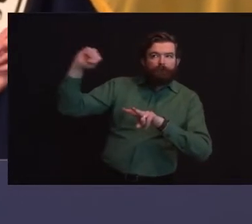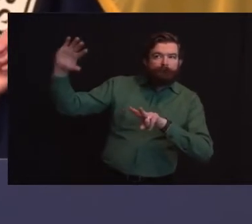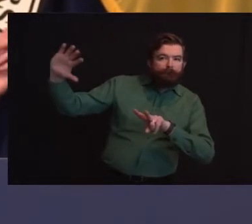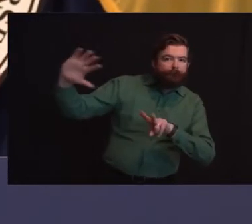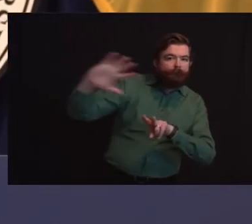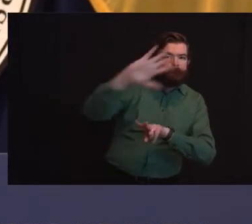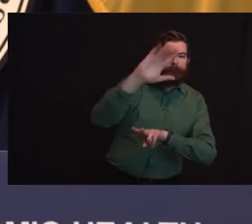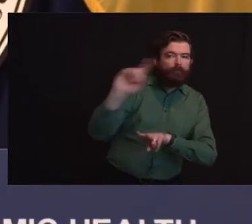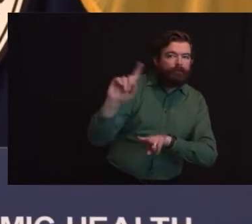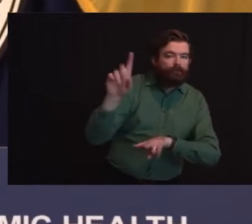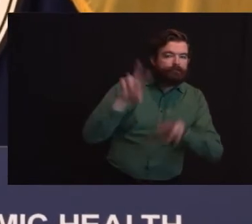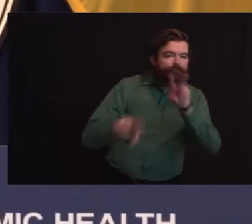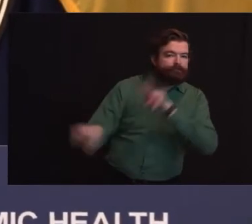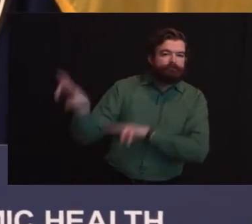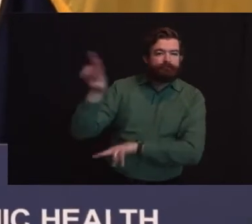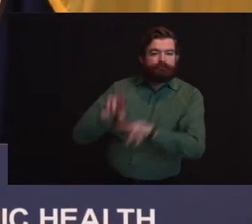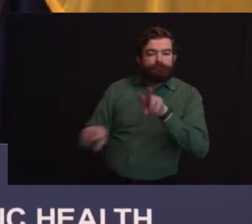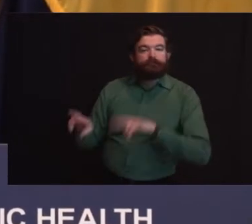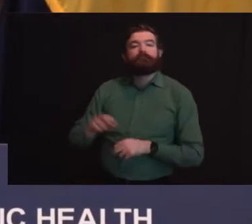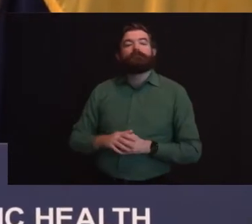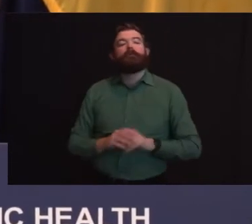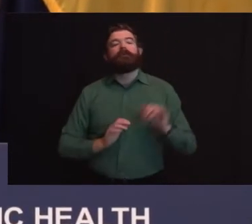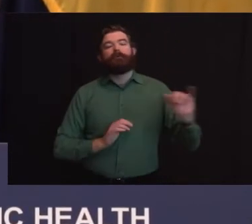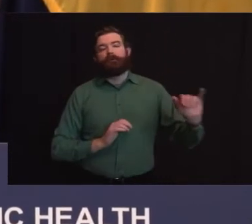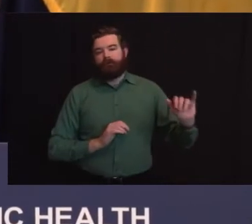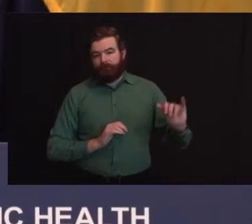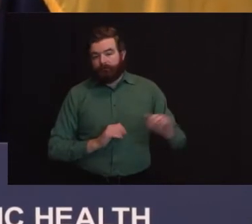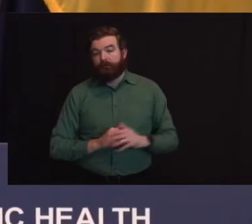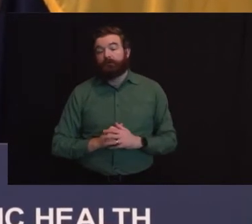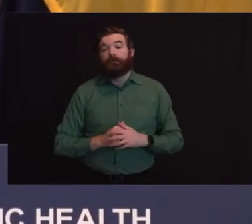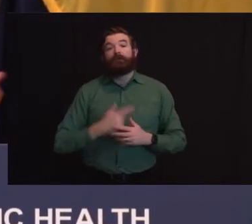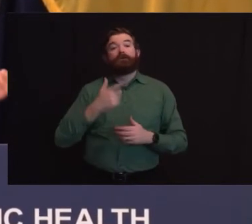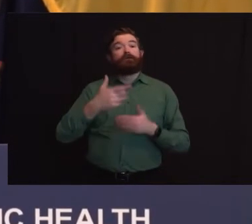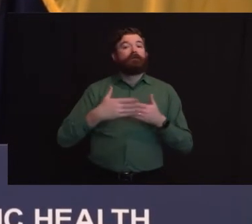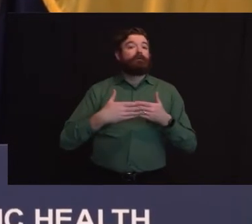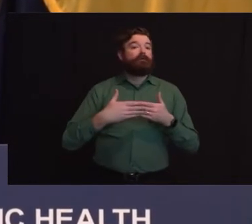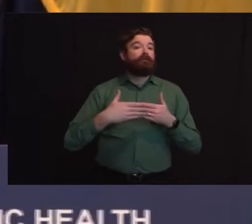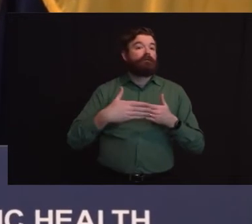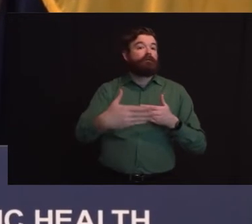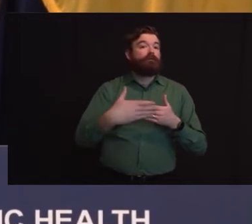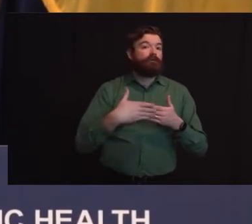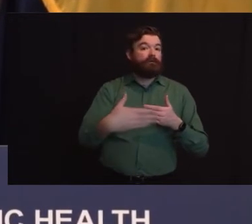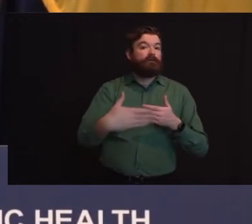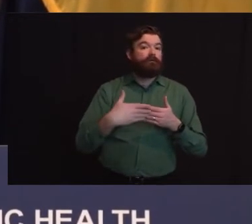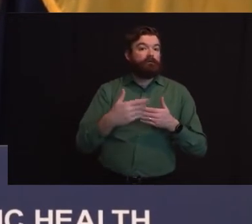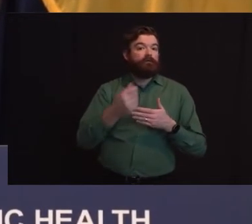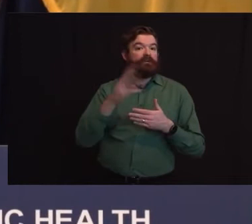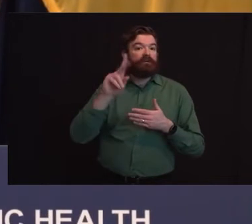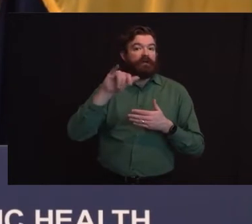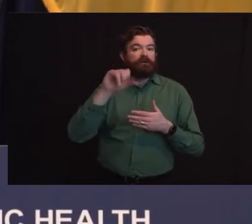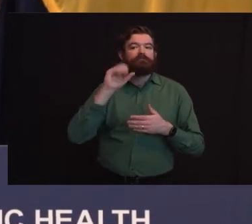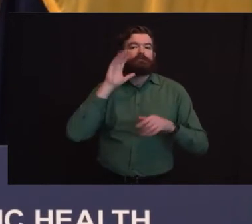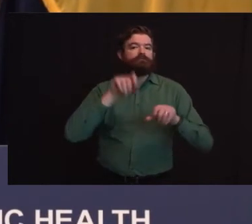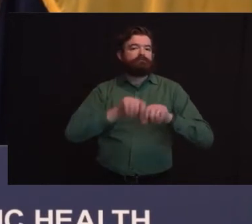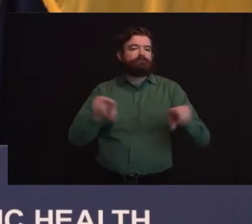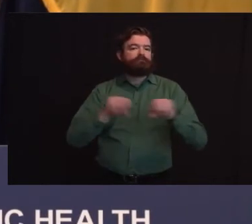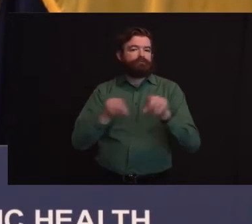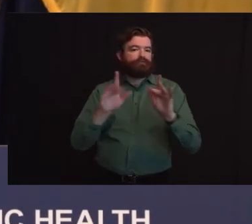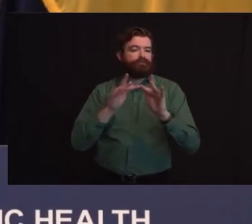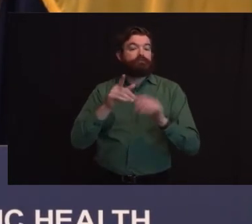So related to that, we'll be virtual for the next couple of days. I'll bet you there's a good shot if we've got a snowstorm on Monday that we're going to be